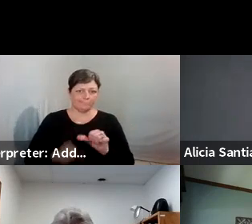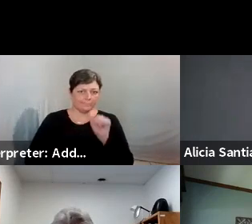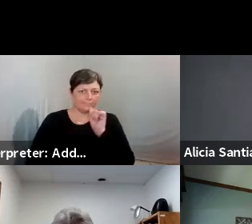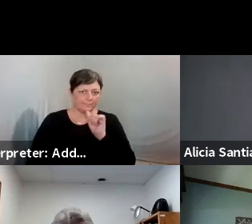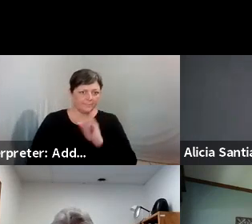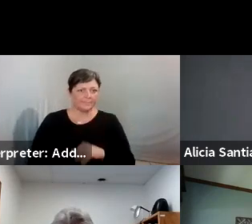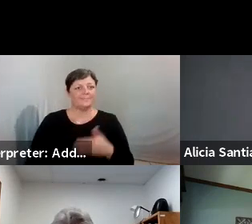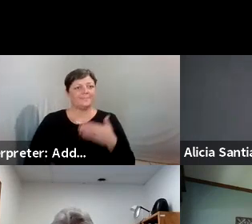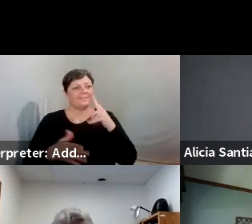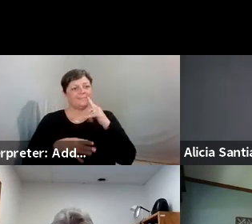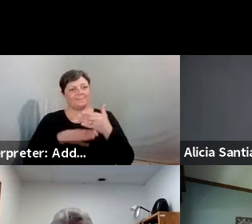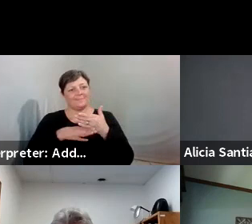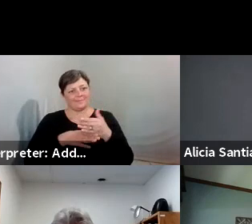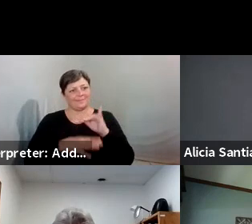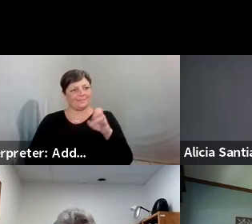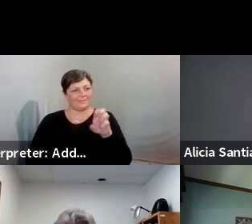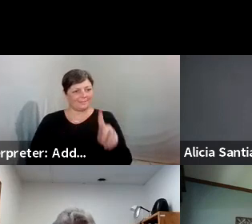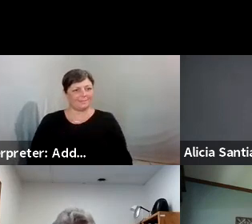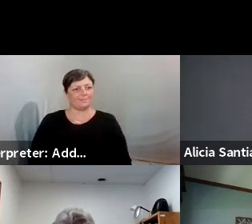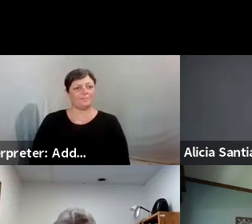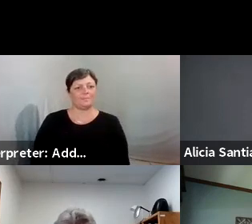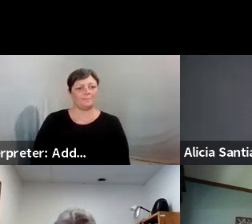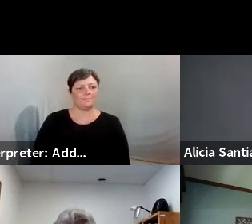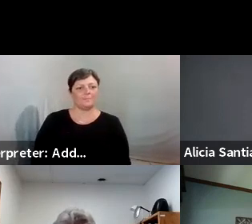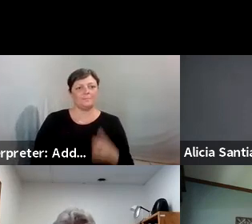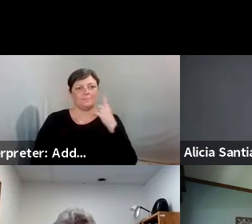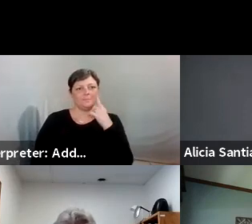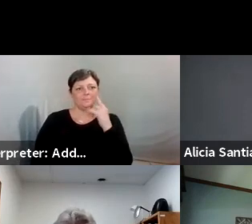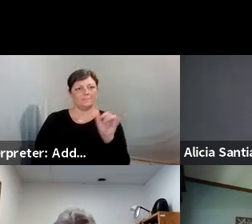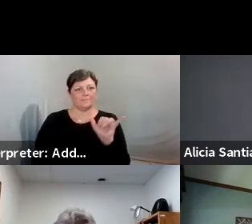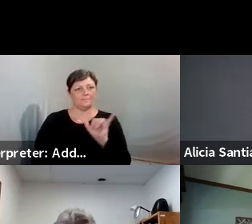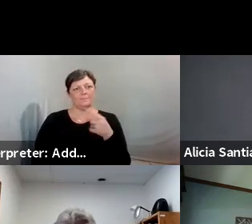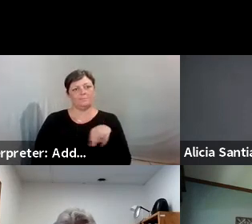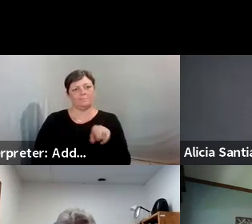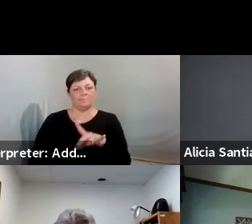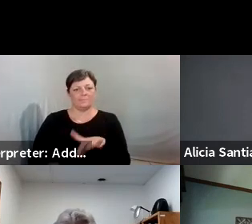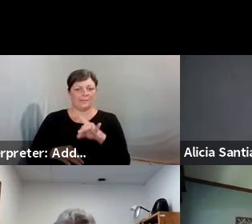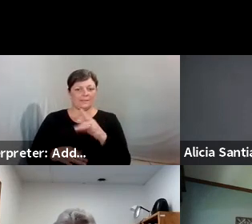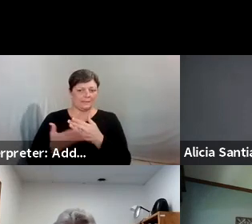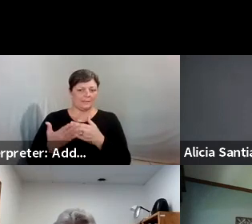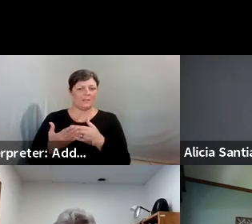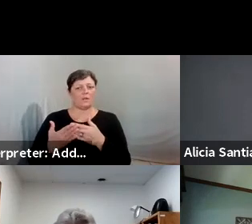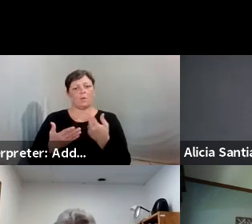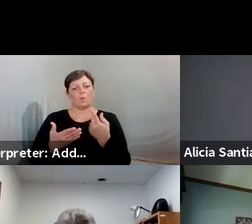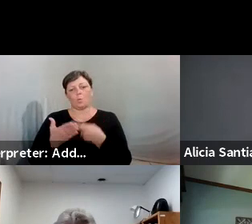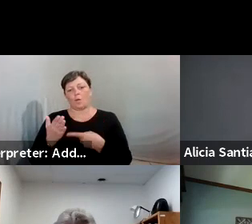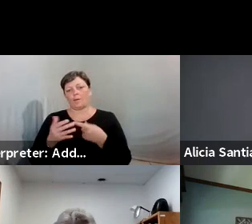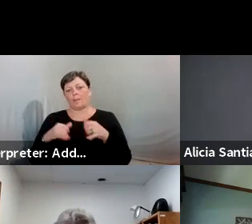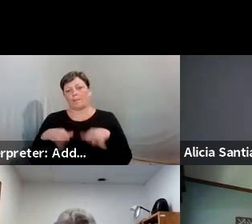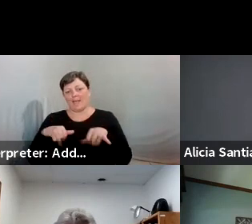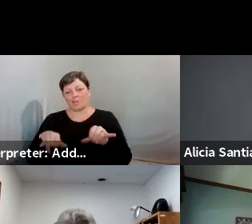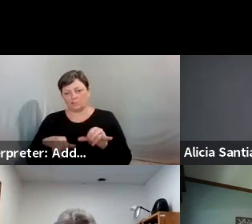Thank you for sharing that, Jed. Sounds like y'all have kind of found some of what the pattern used to be, at least.